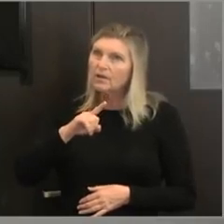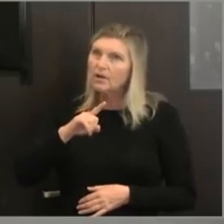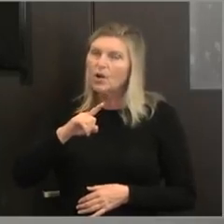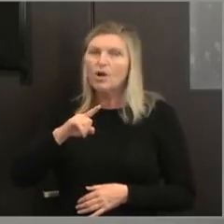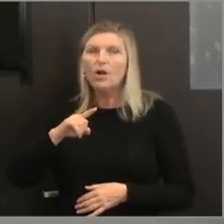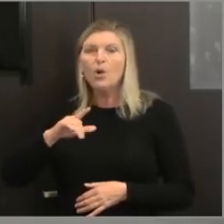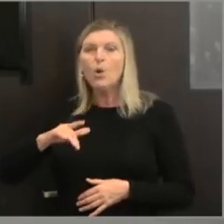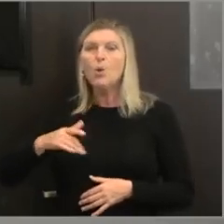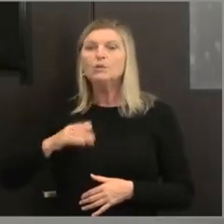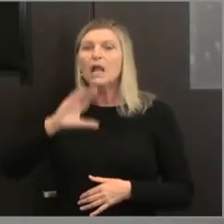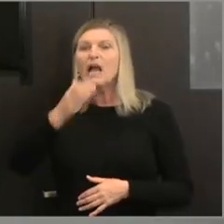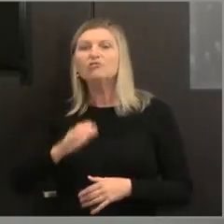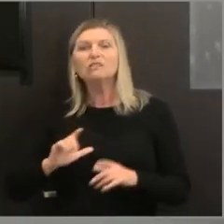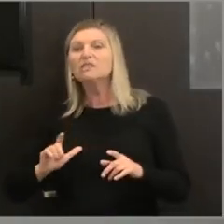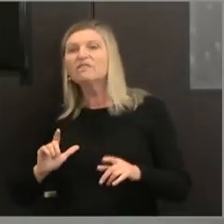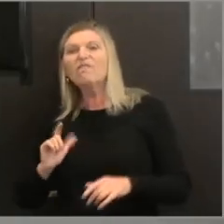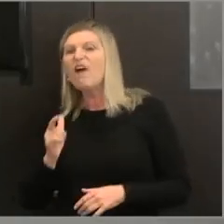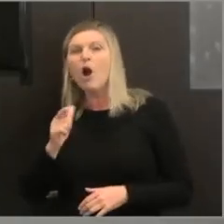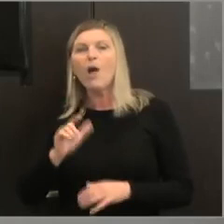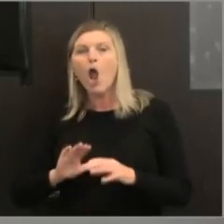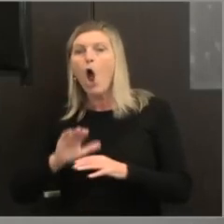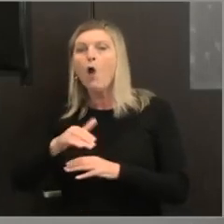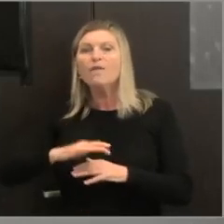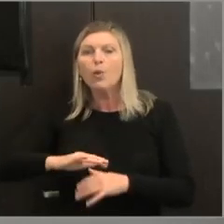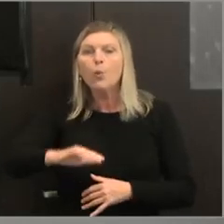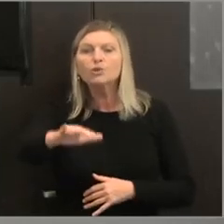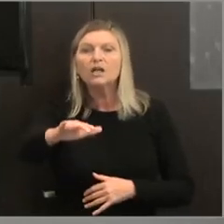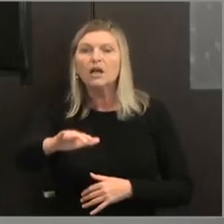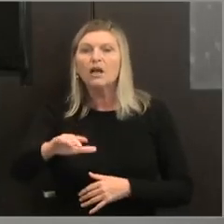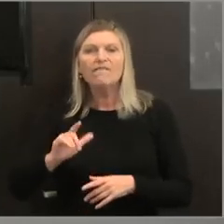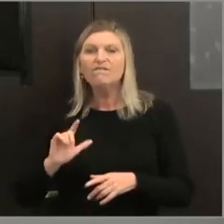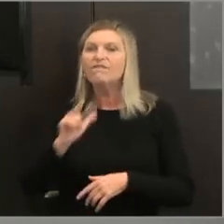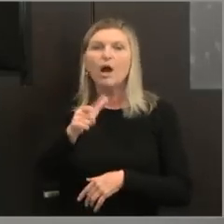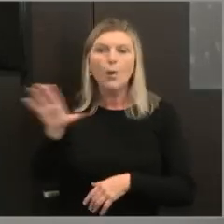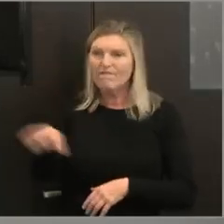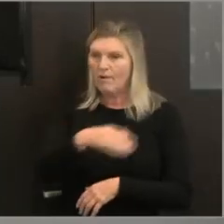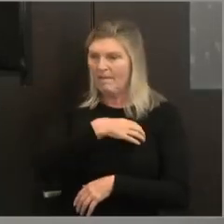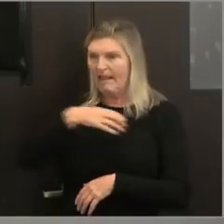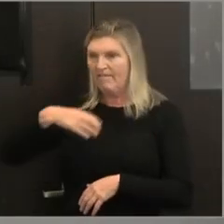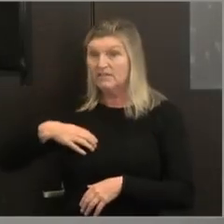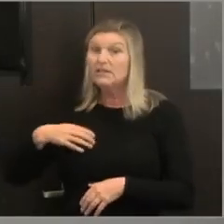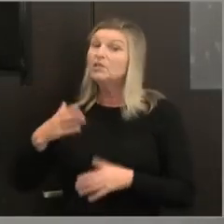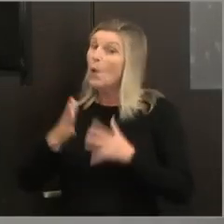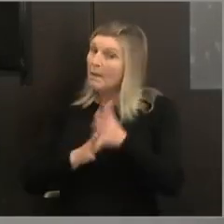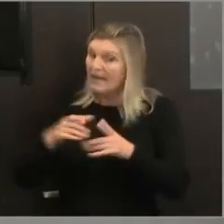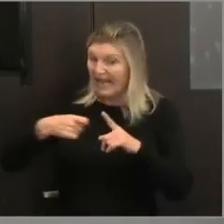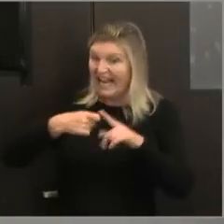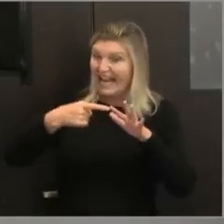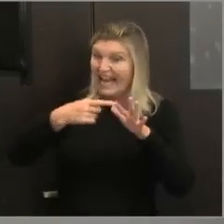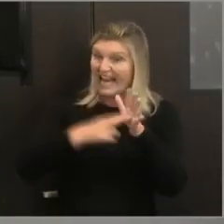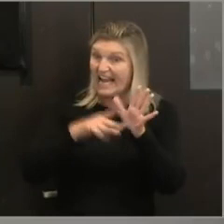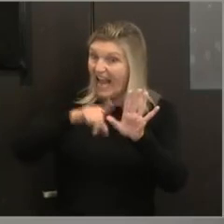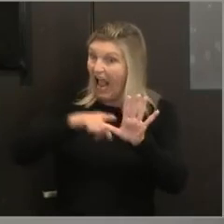water from the governing authority. So Kenya was entitled, the people of Kenya were